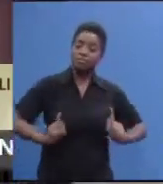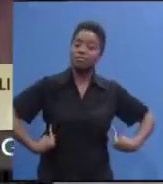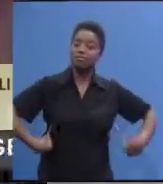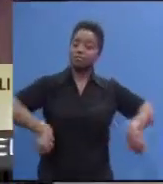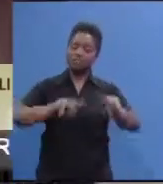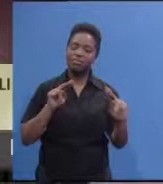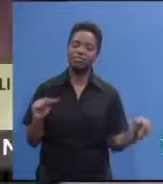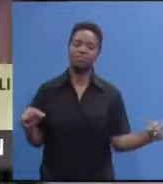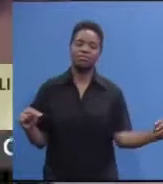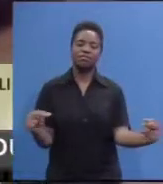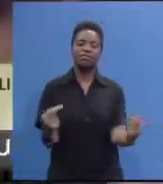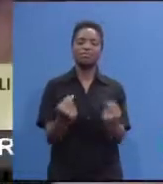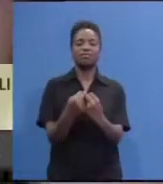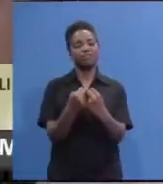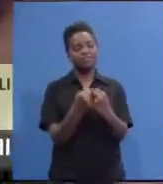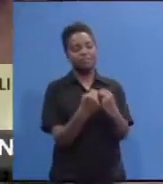nation.